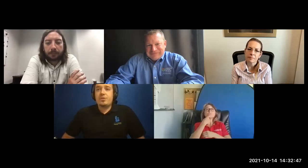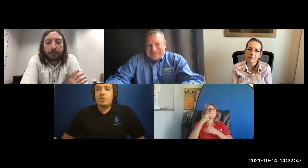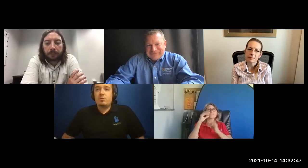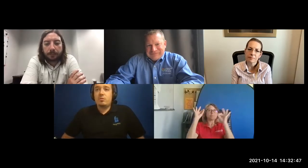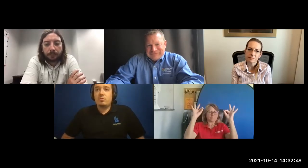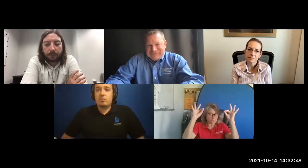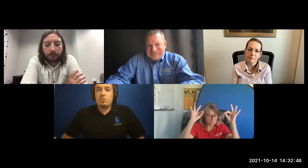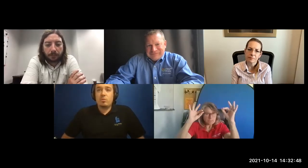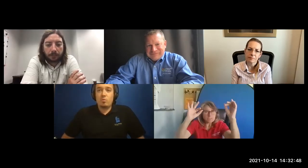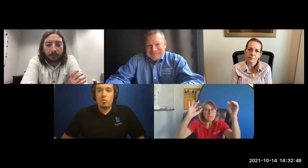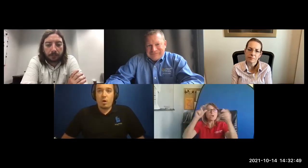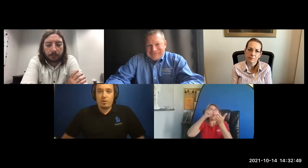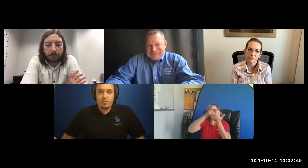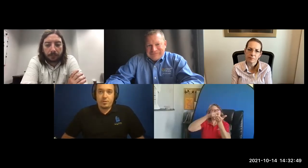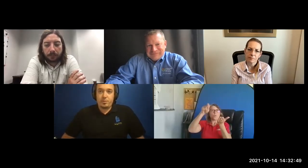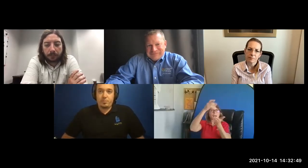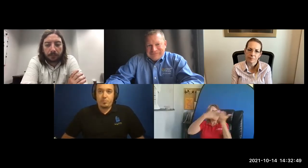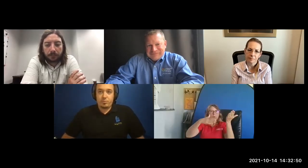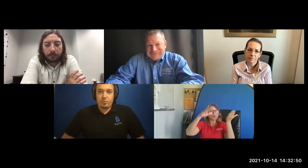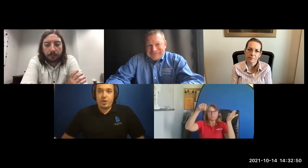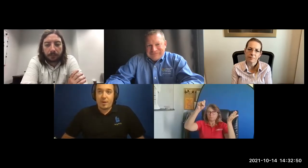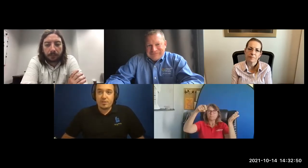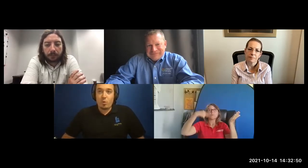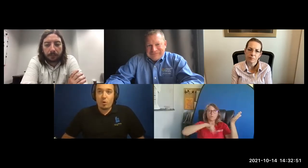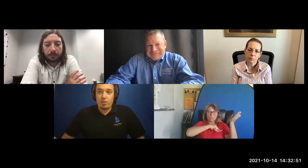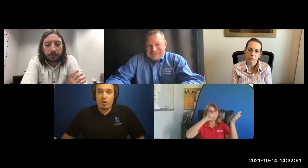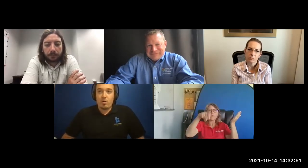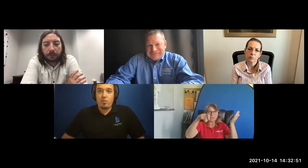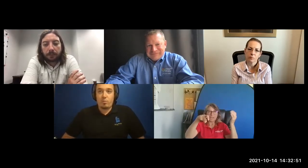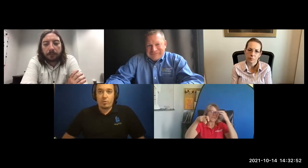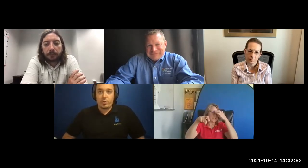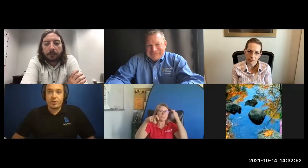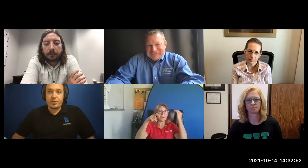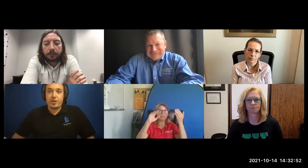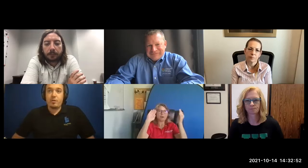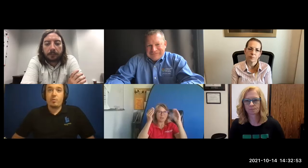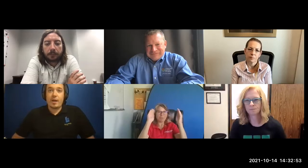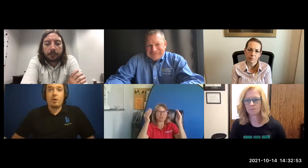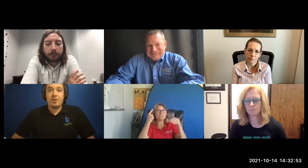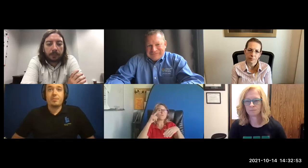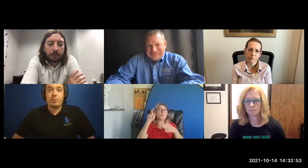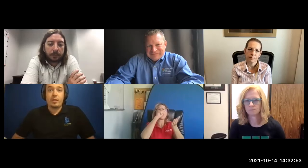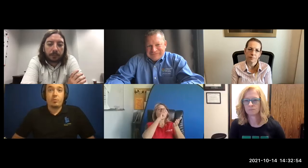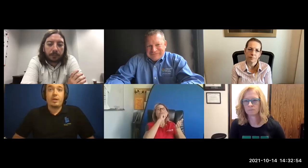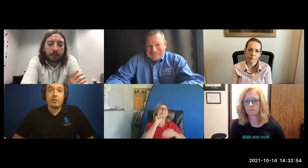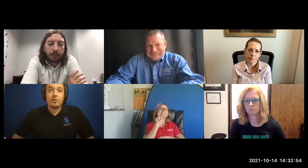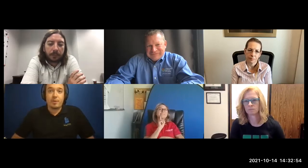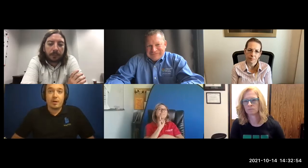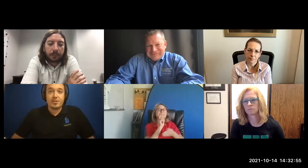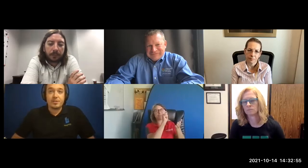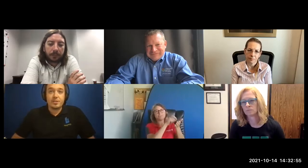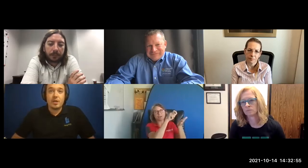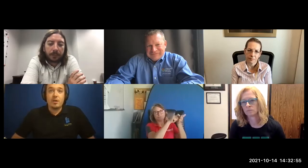I also want to share my support with what Gretchen shared. The writing part is something we need. We need